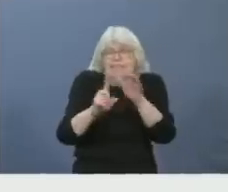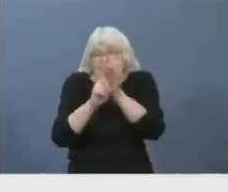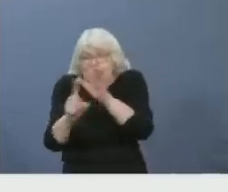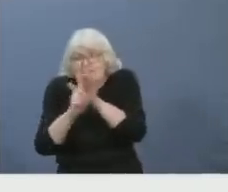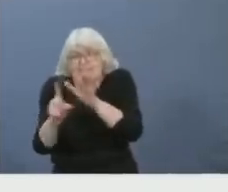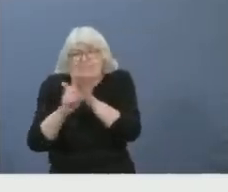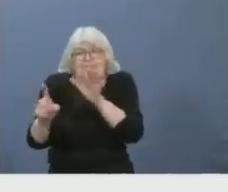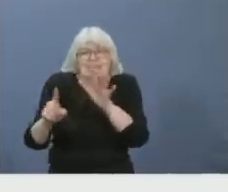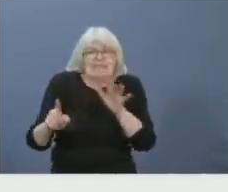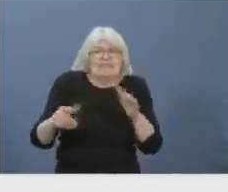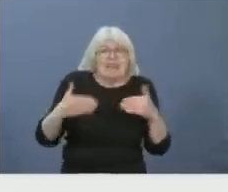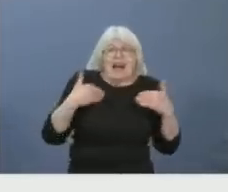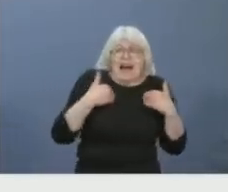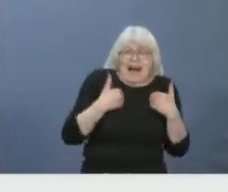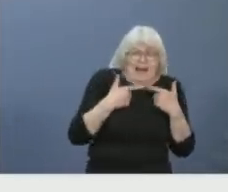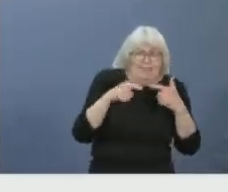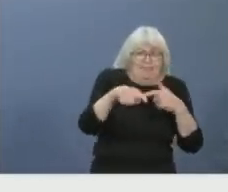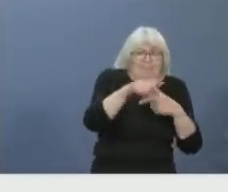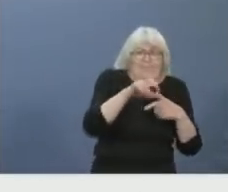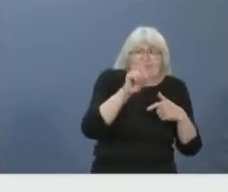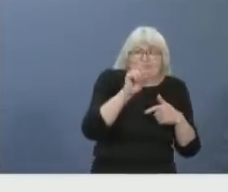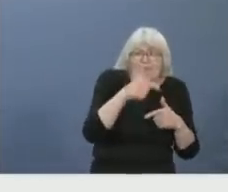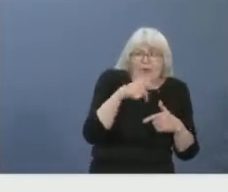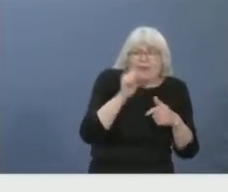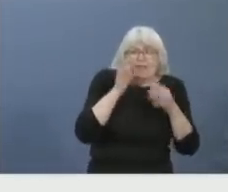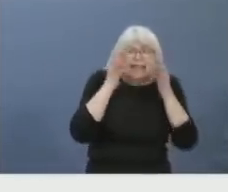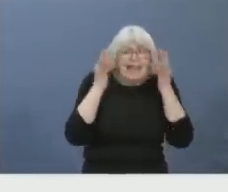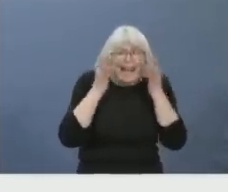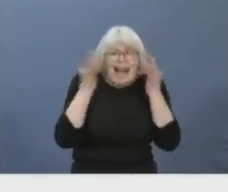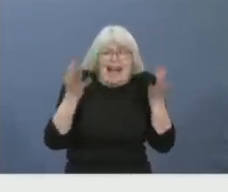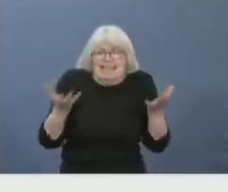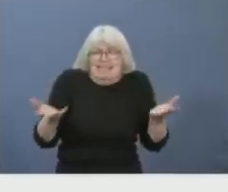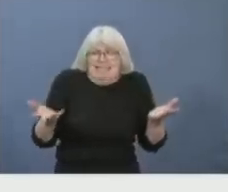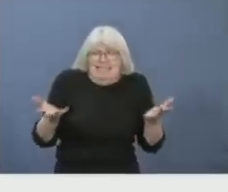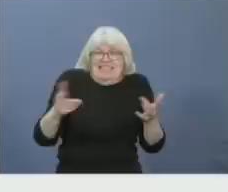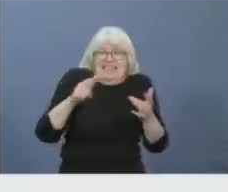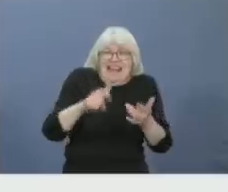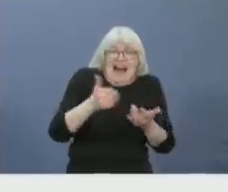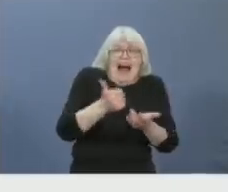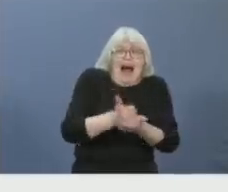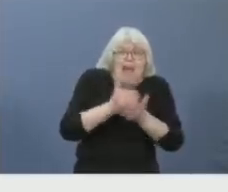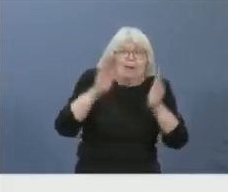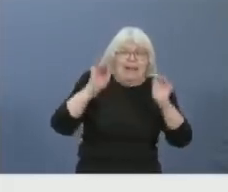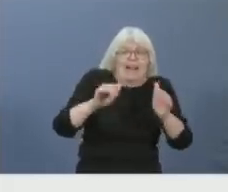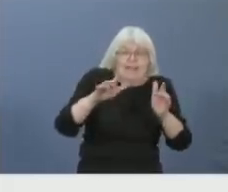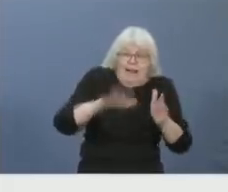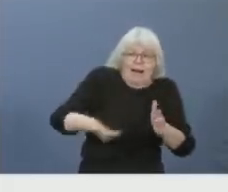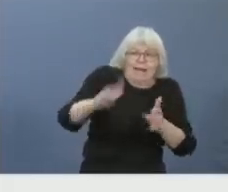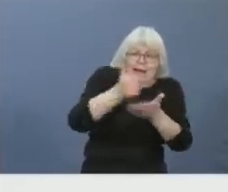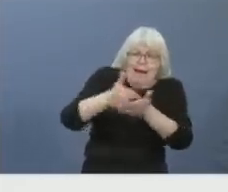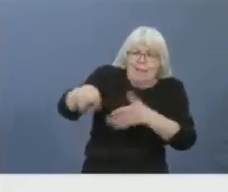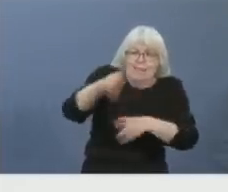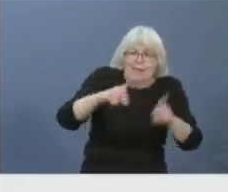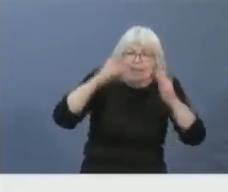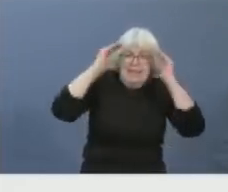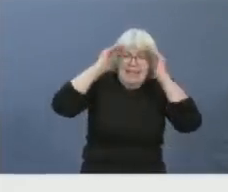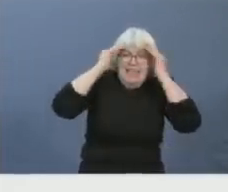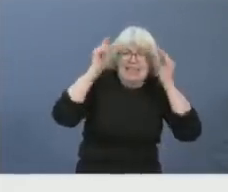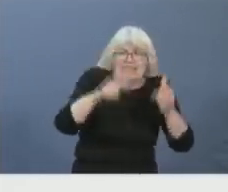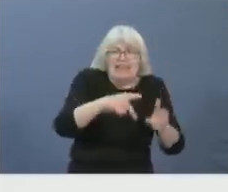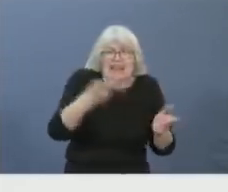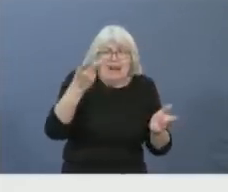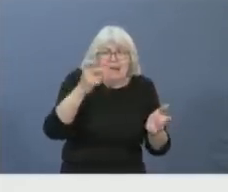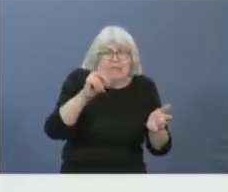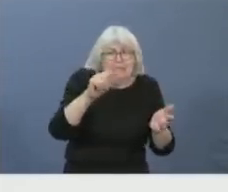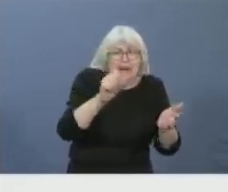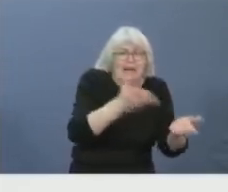that where we can help mitigate that stress, we will. And reuniting somebody with their pet is a really